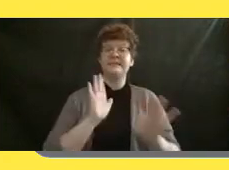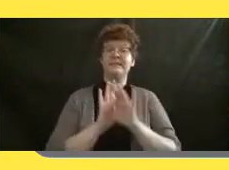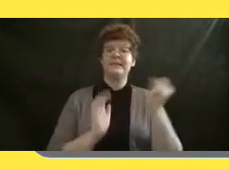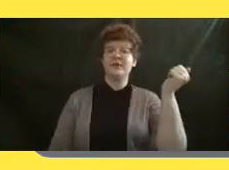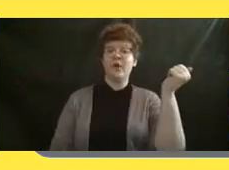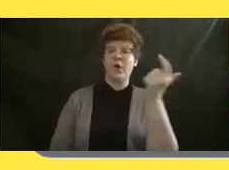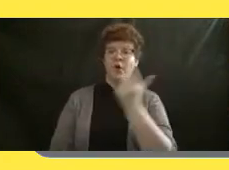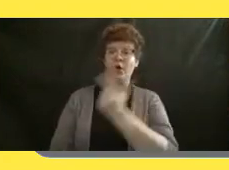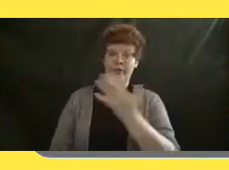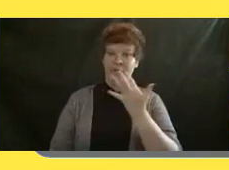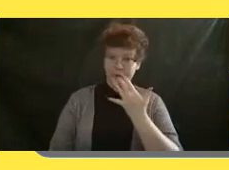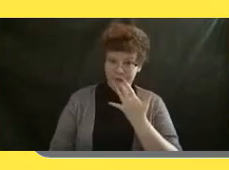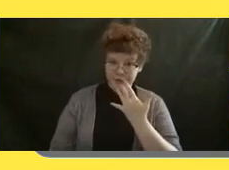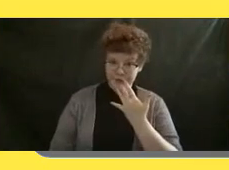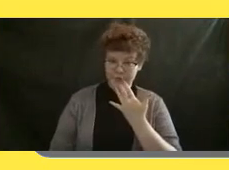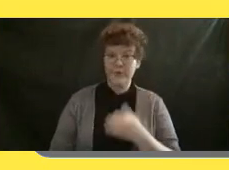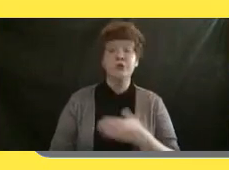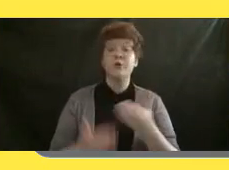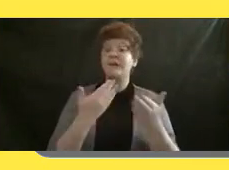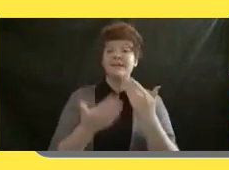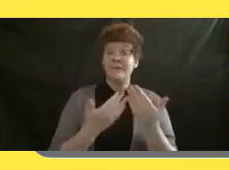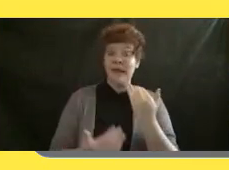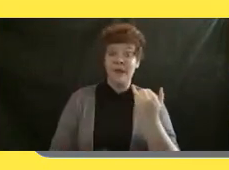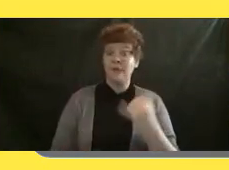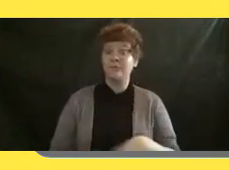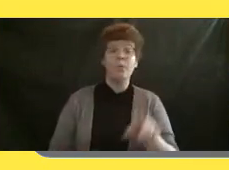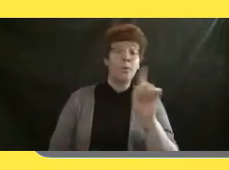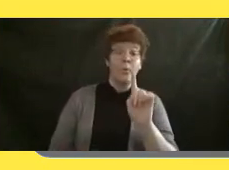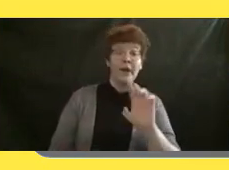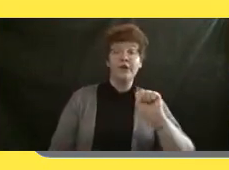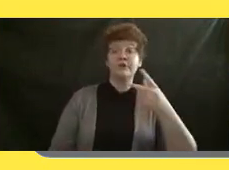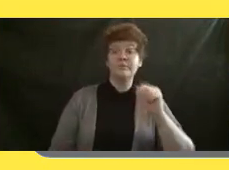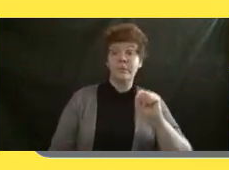illustration, I have spot colors, I can now go to edit,